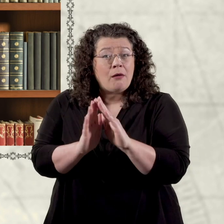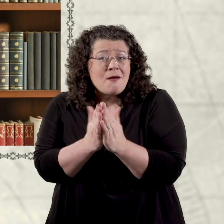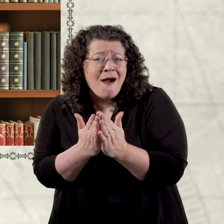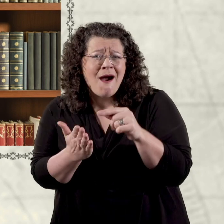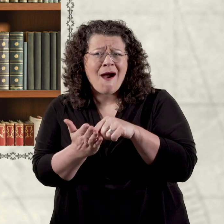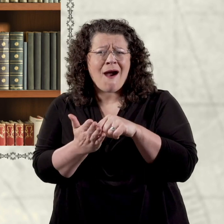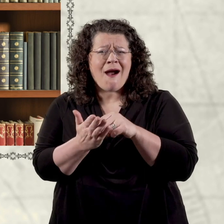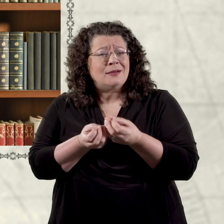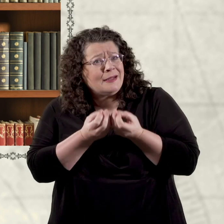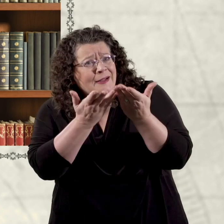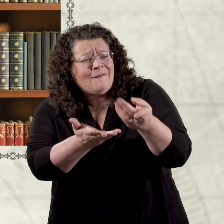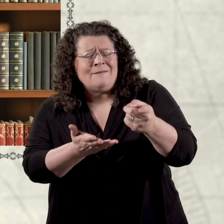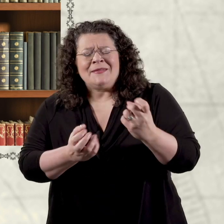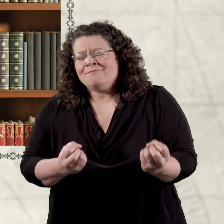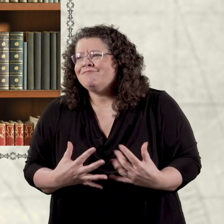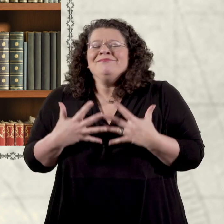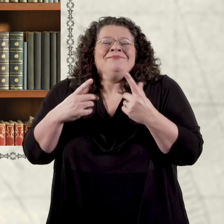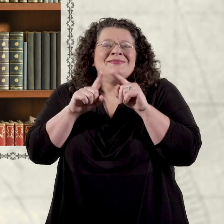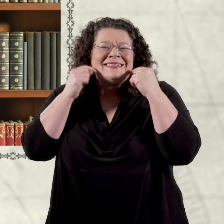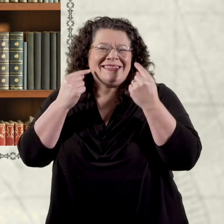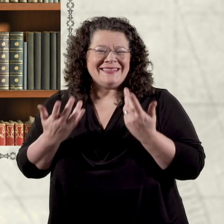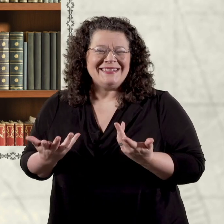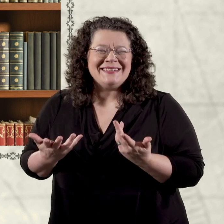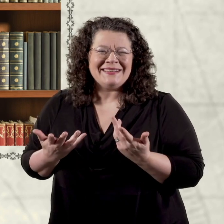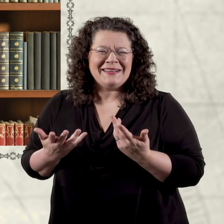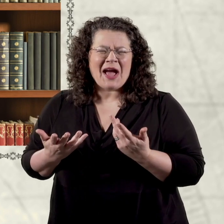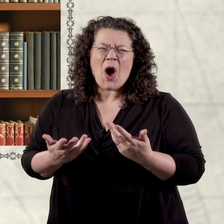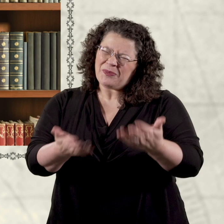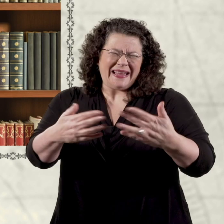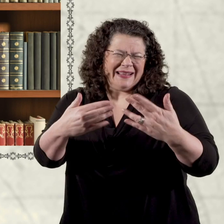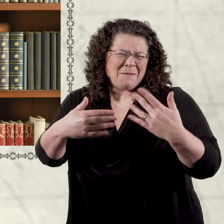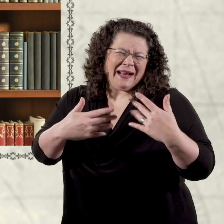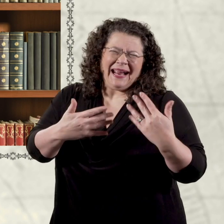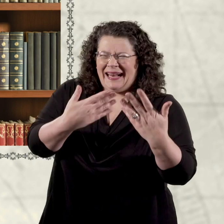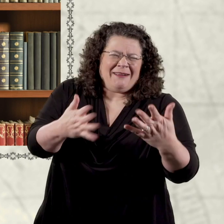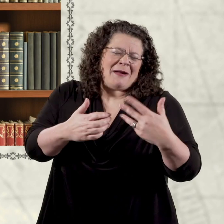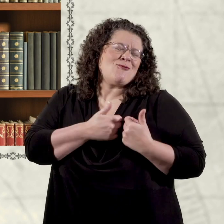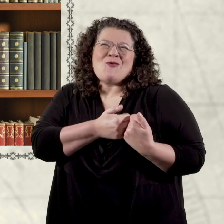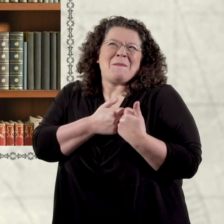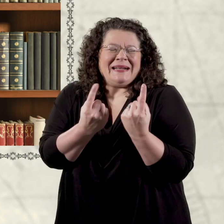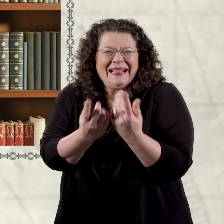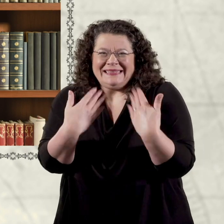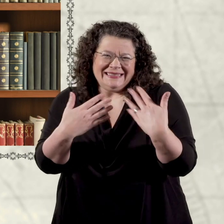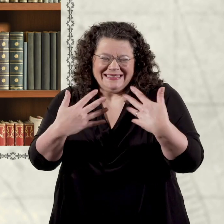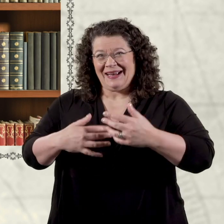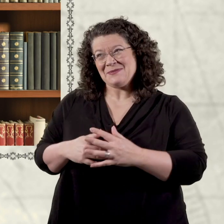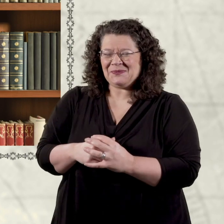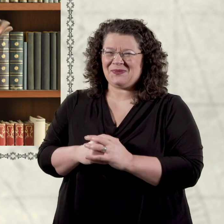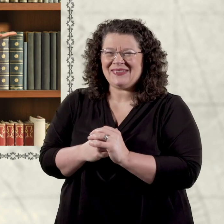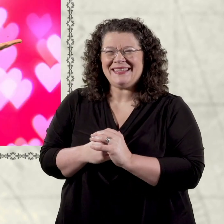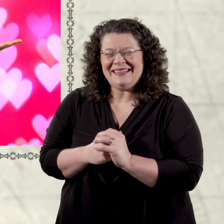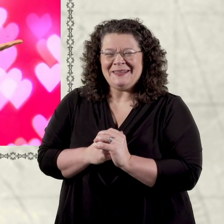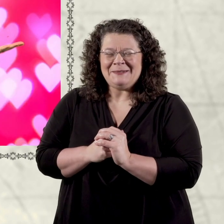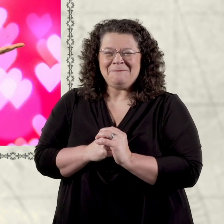so cheerful. Oh, go on then. Bring me the romantic stuff.